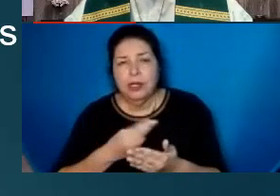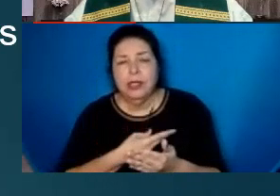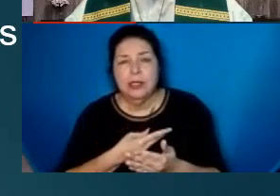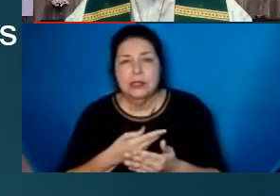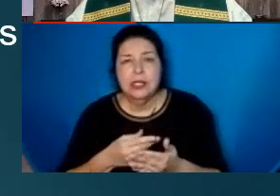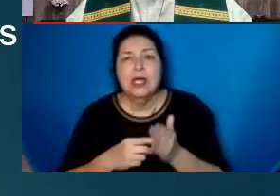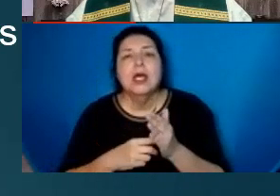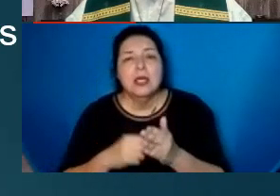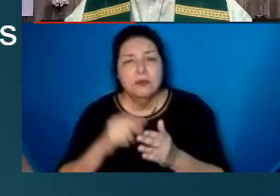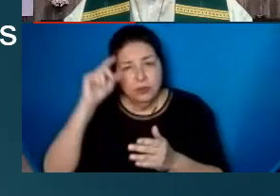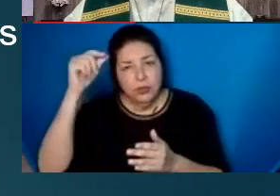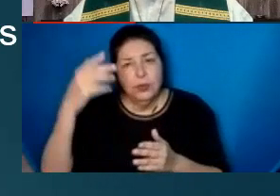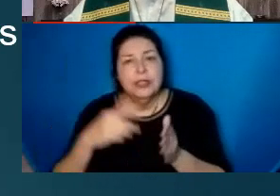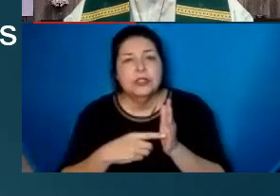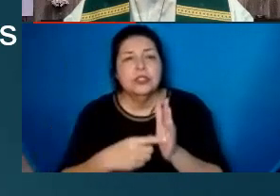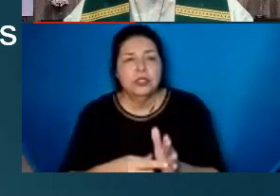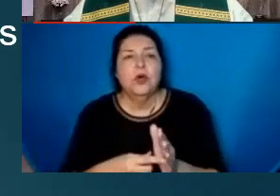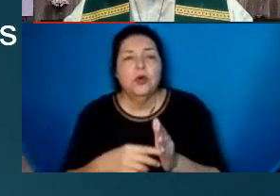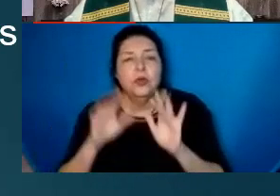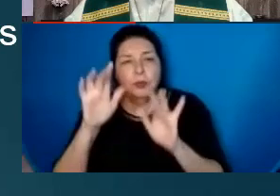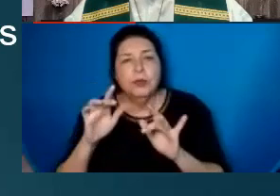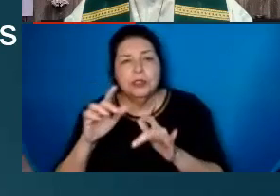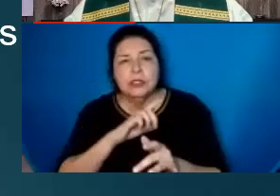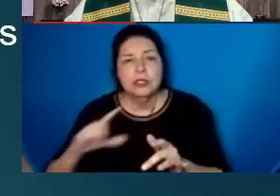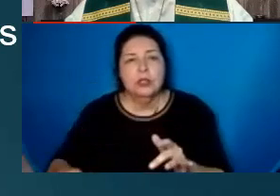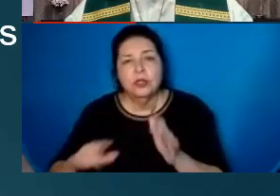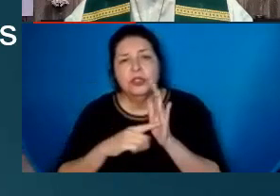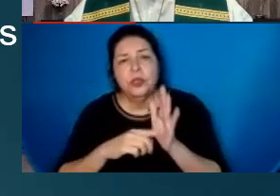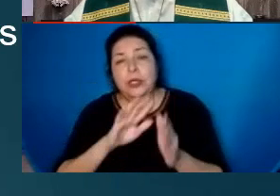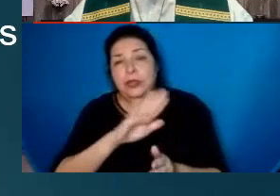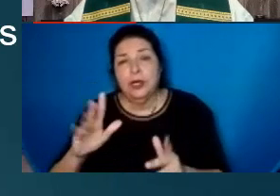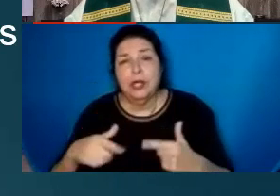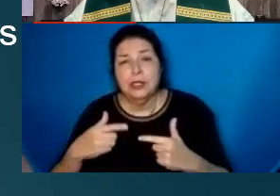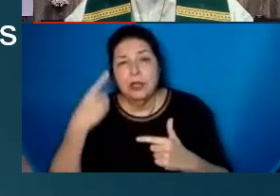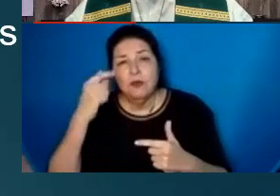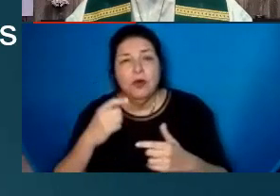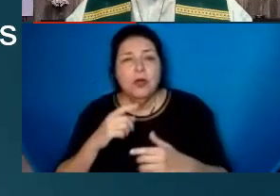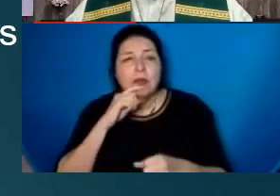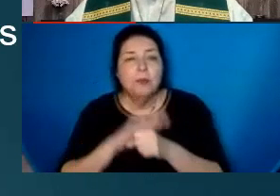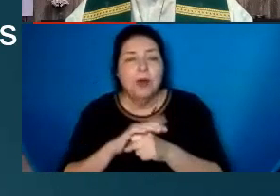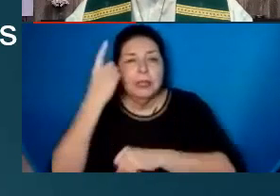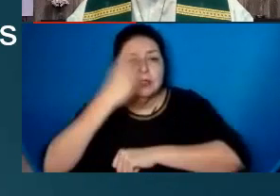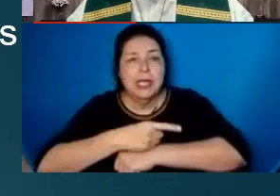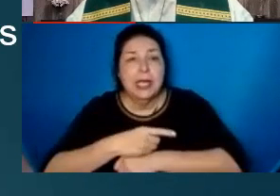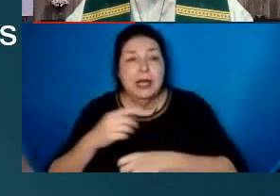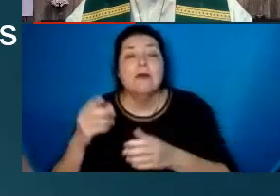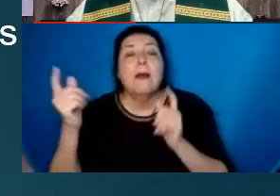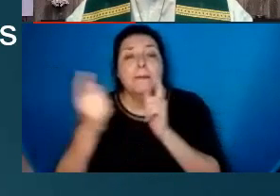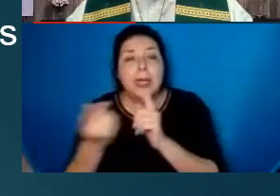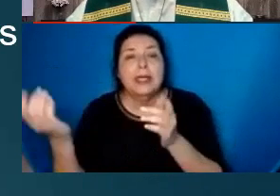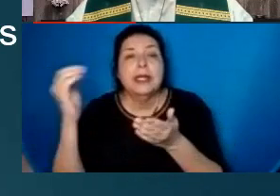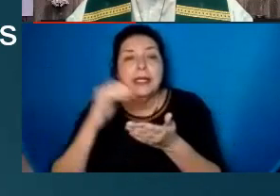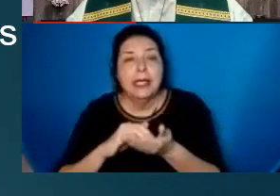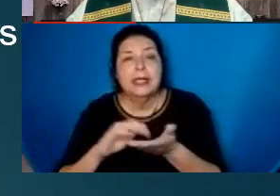Lord showed them in their lives, and for the promised day of reunion when the dead in Christ shall be raised, and we shall join them